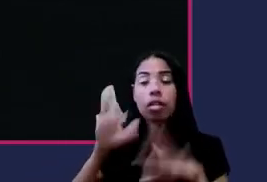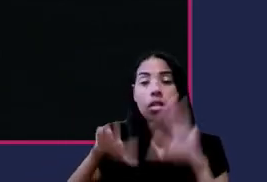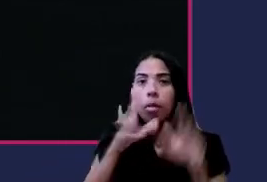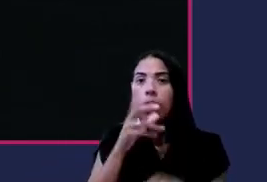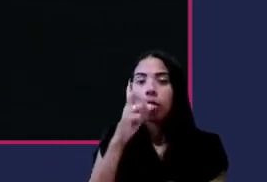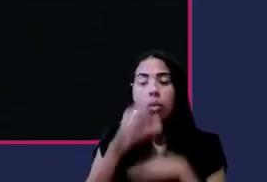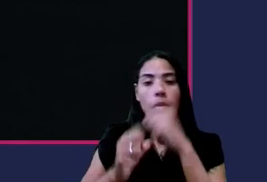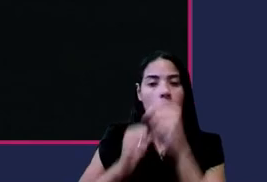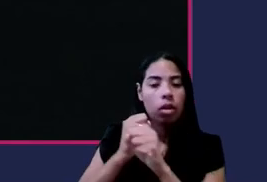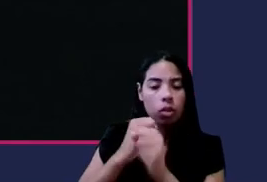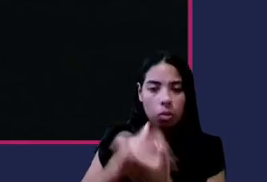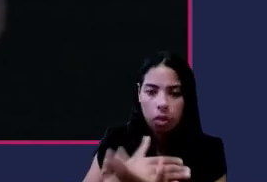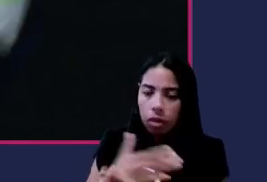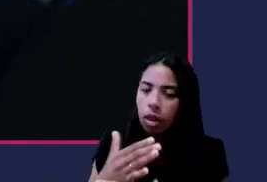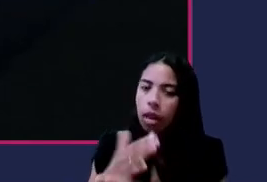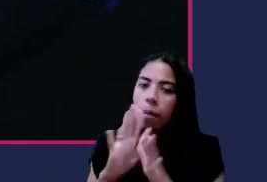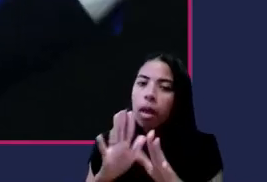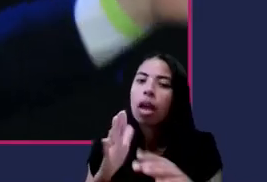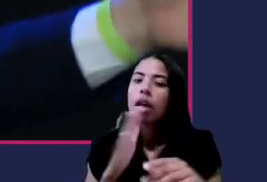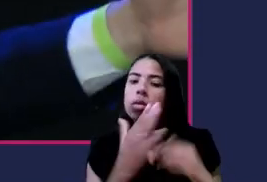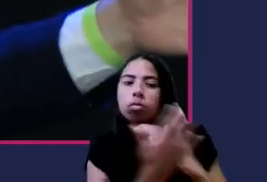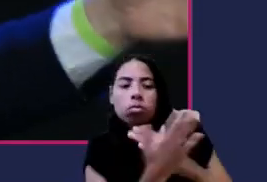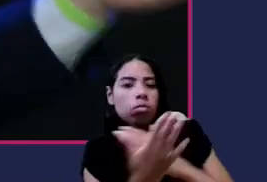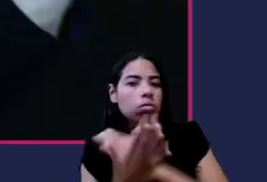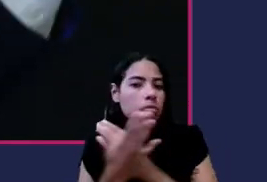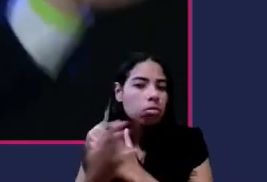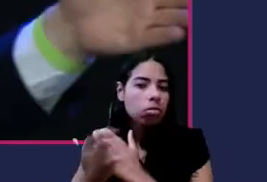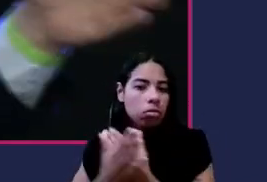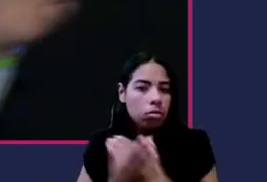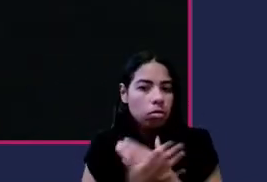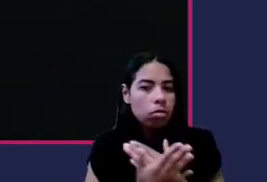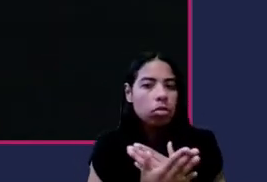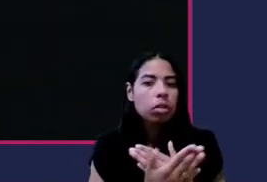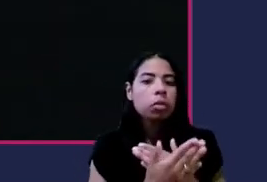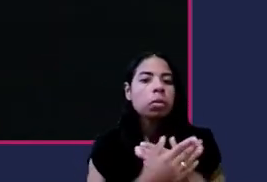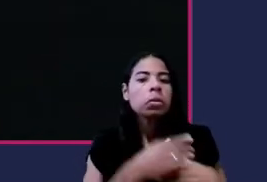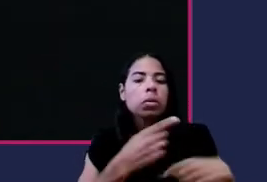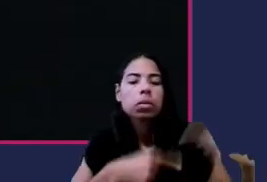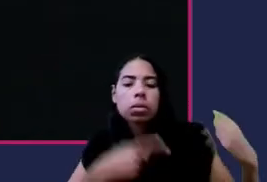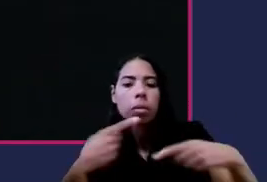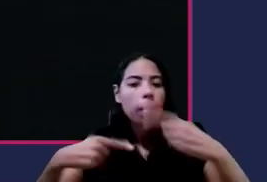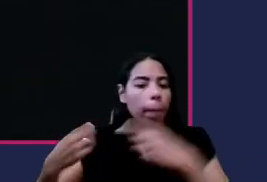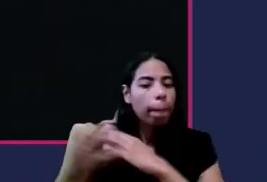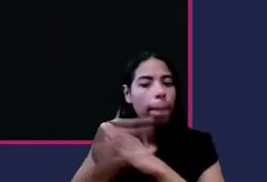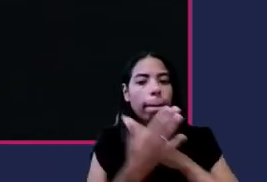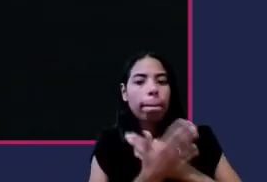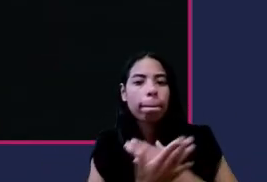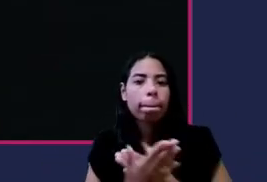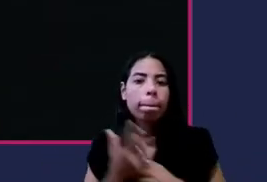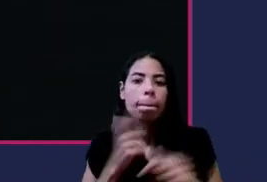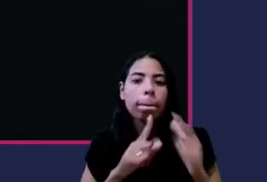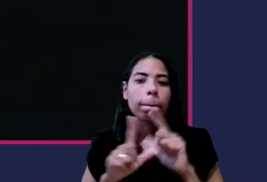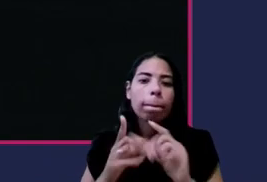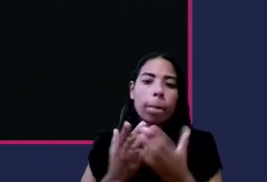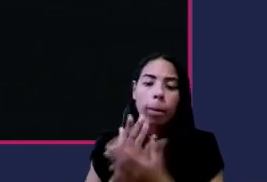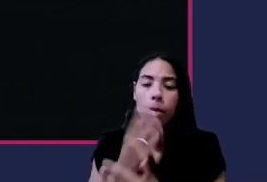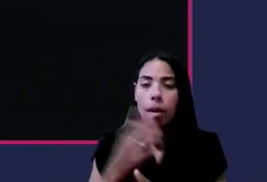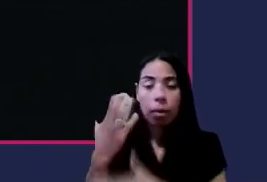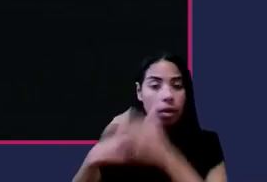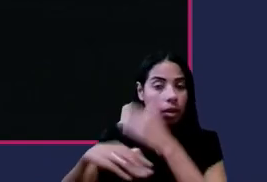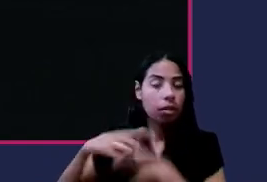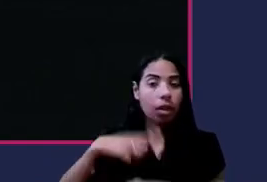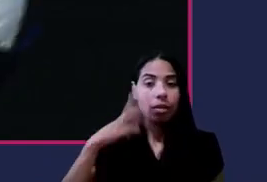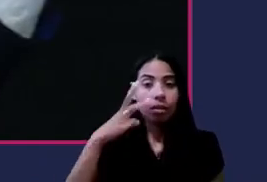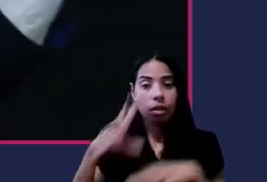early clinical research. And we were able to do that with the help of parliamentary representatives. The